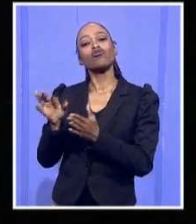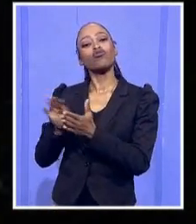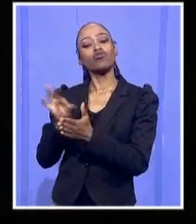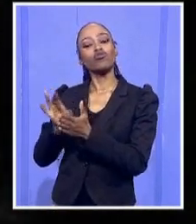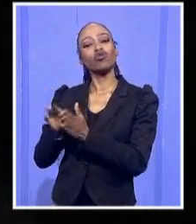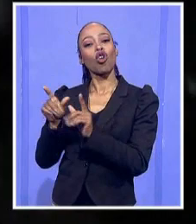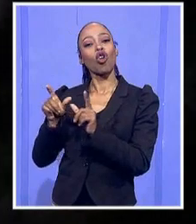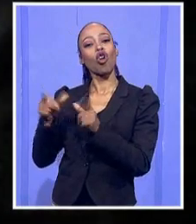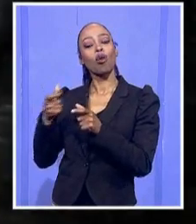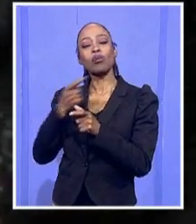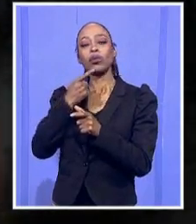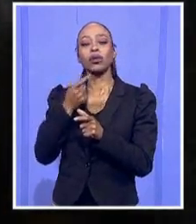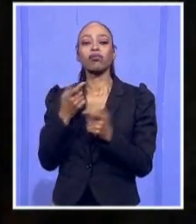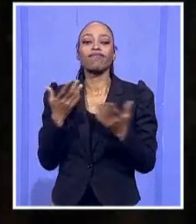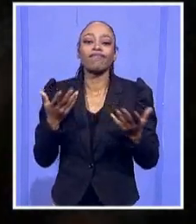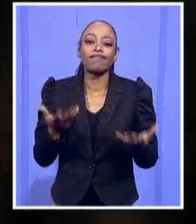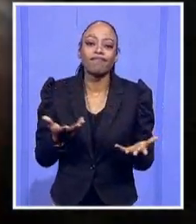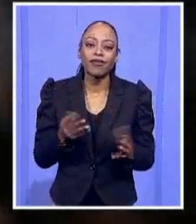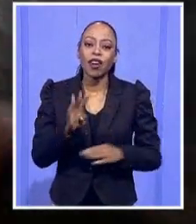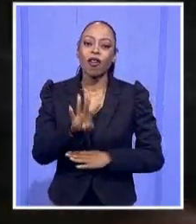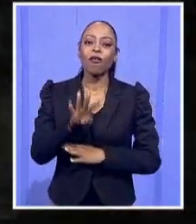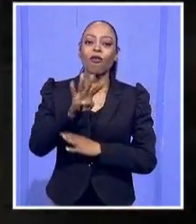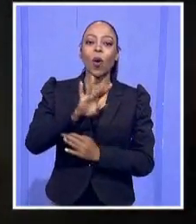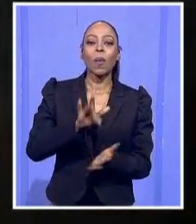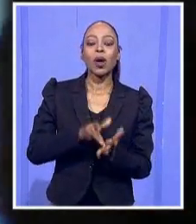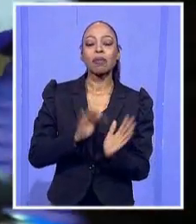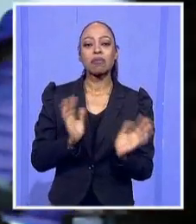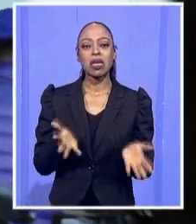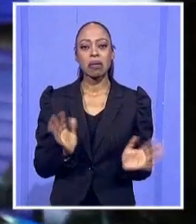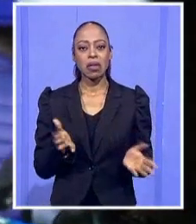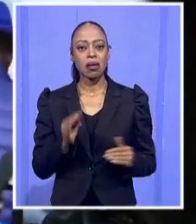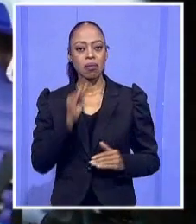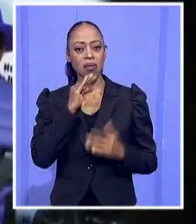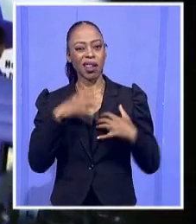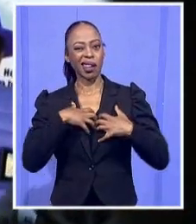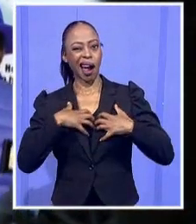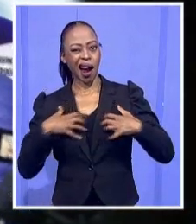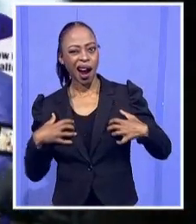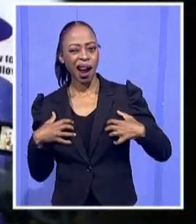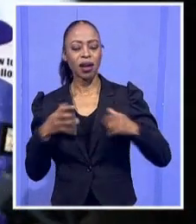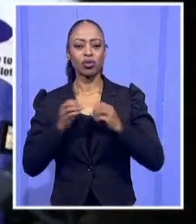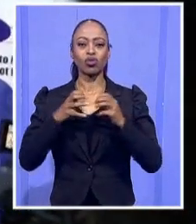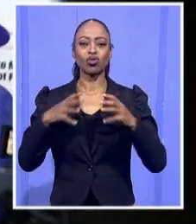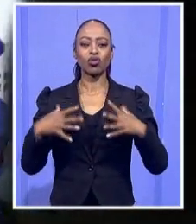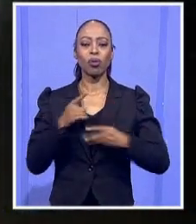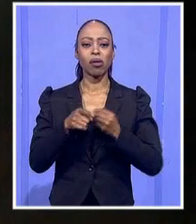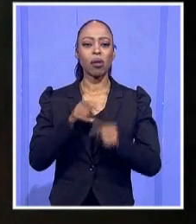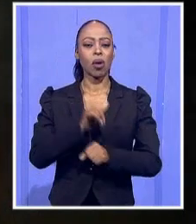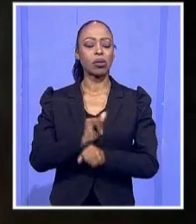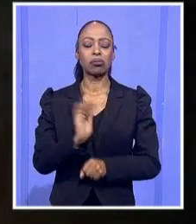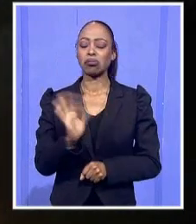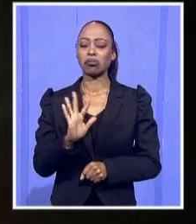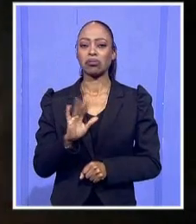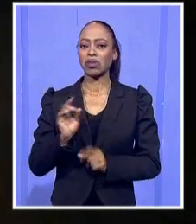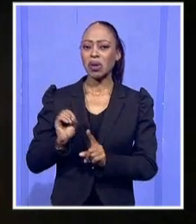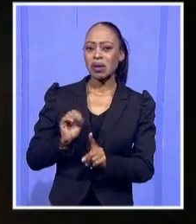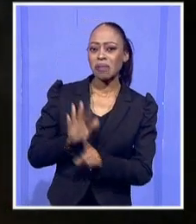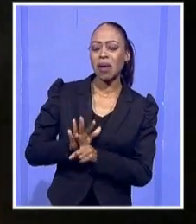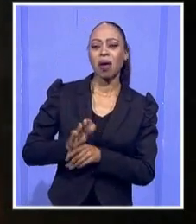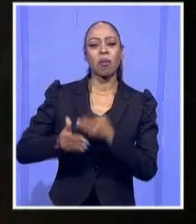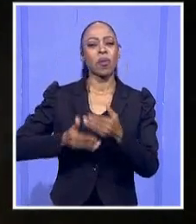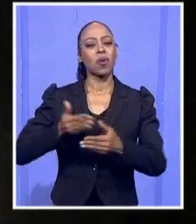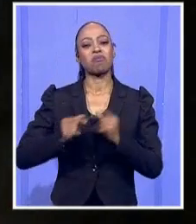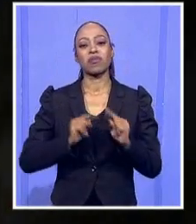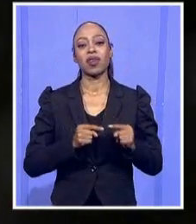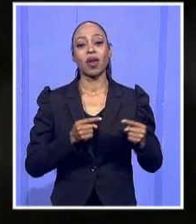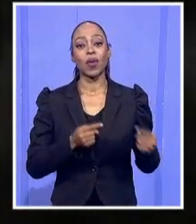just 4 elective positions, and so they are not worried that this will affect the whole process. So those elections